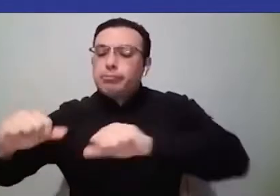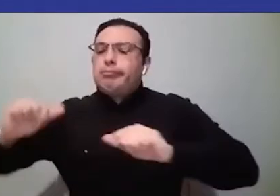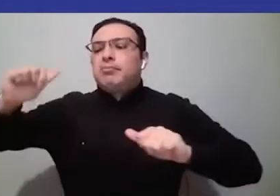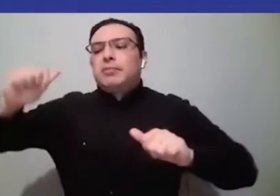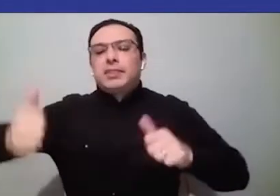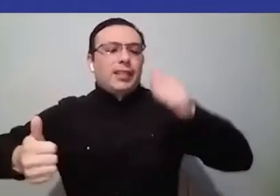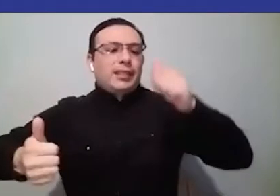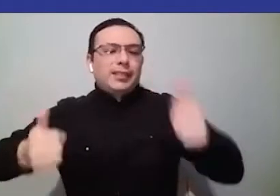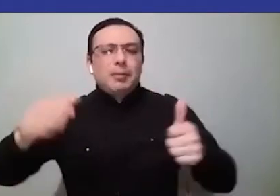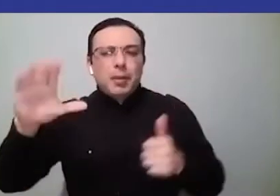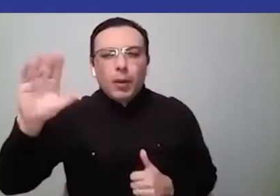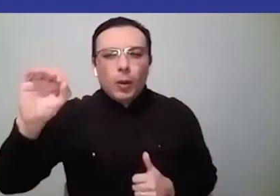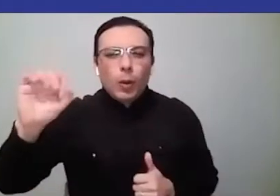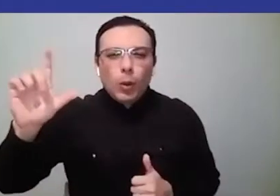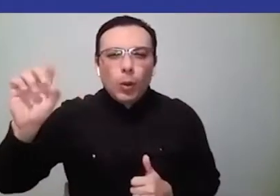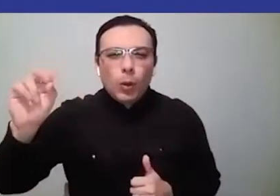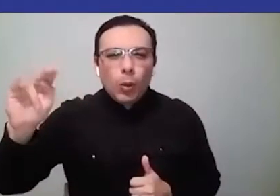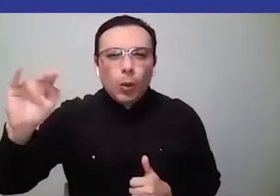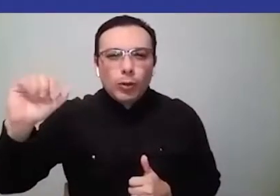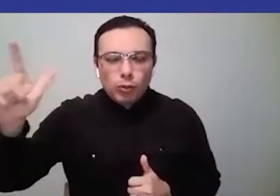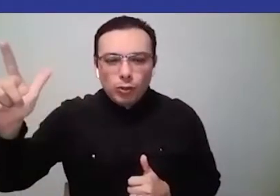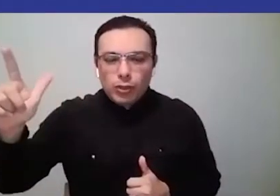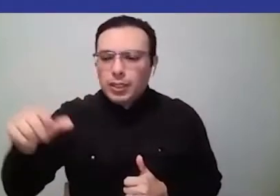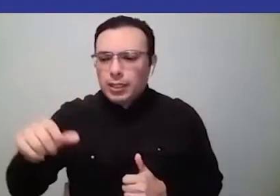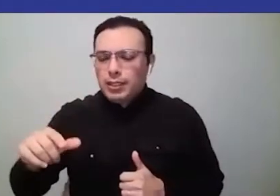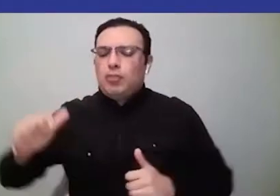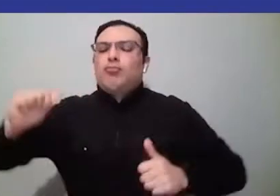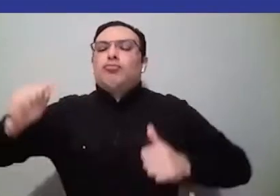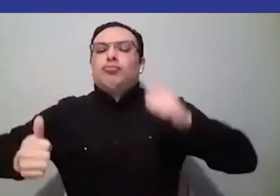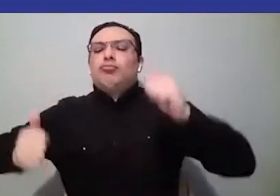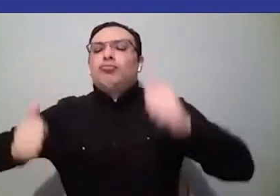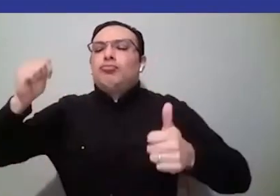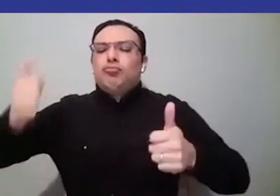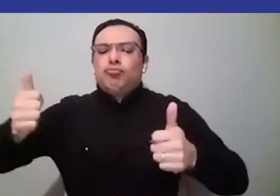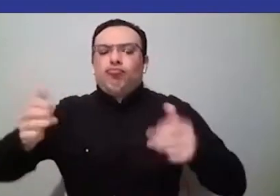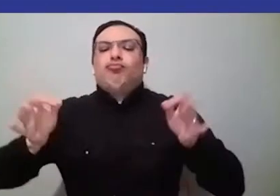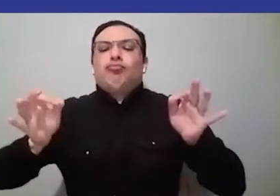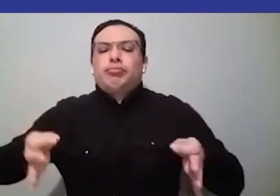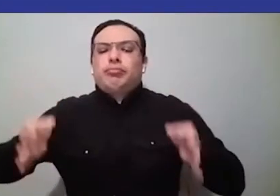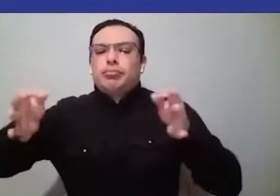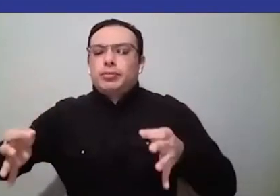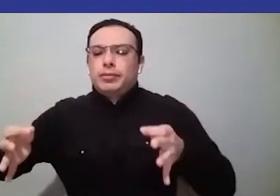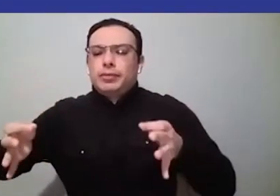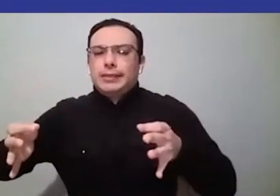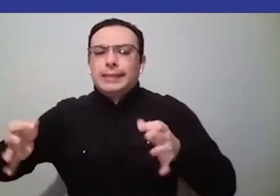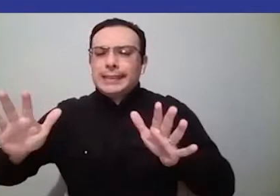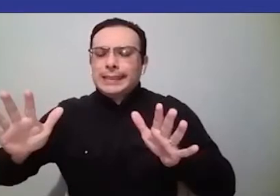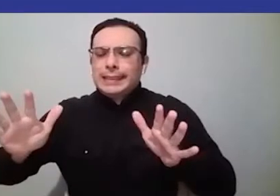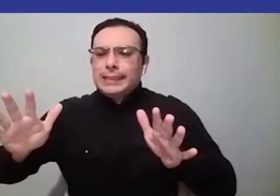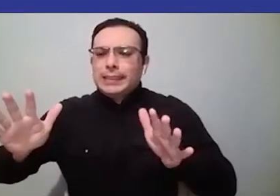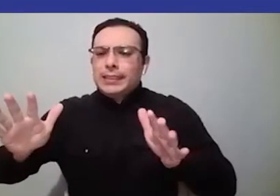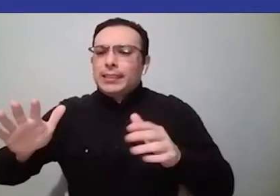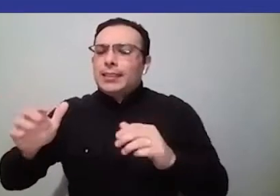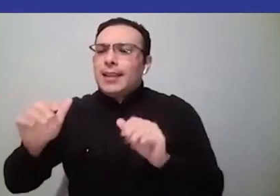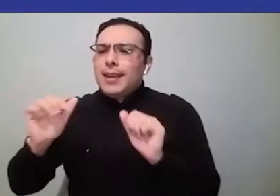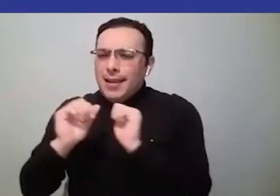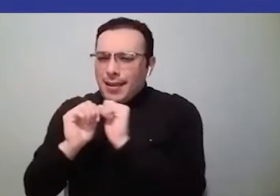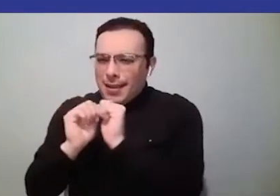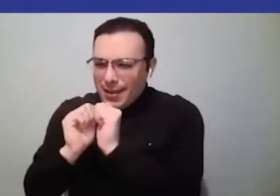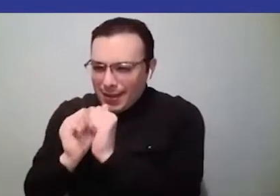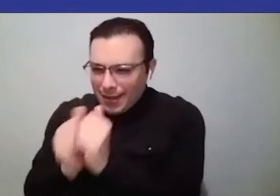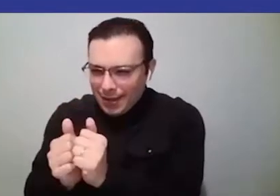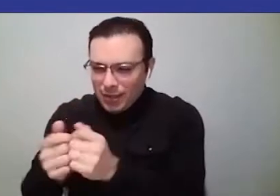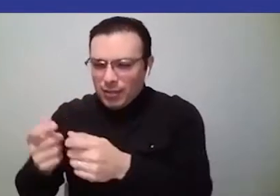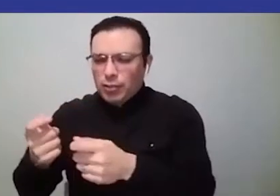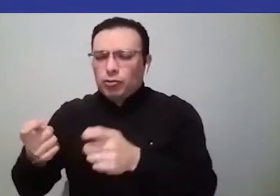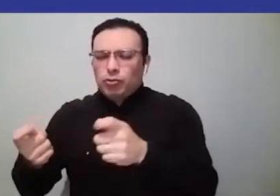dismantle those legacies, as we'll discuss in terms of decolonial and indigenized archive. I'm just thinking